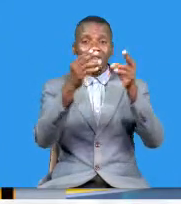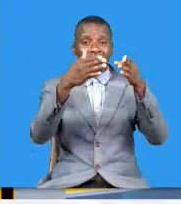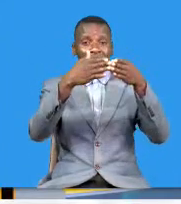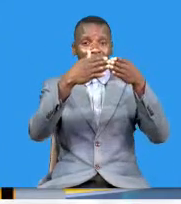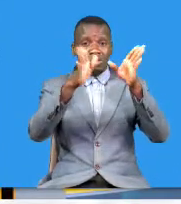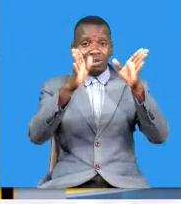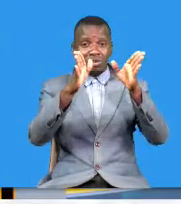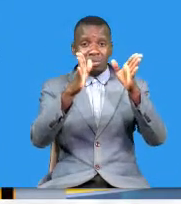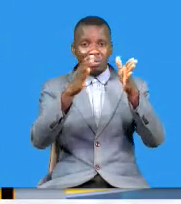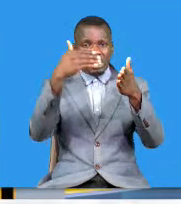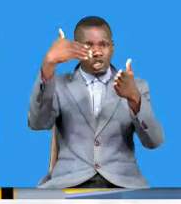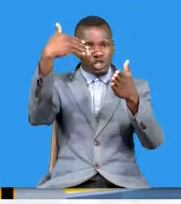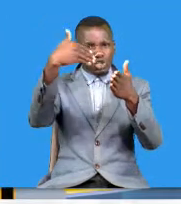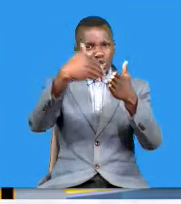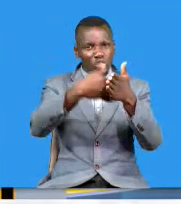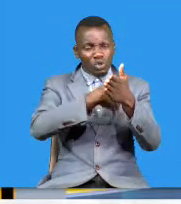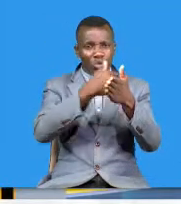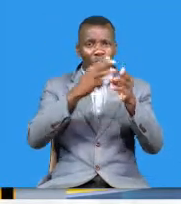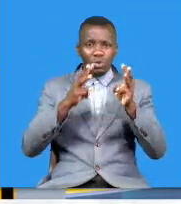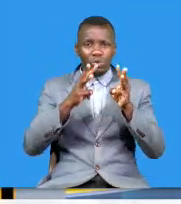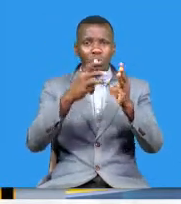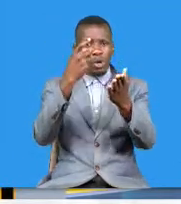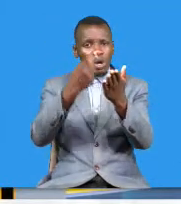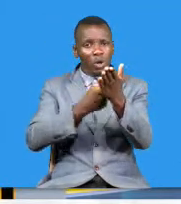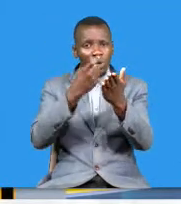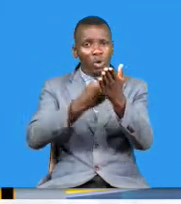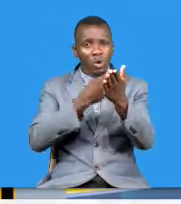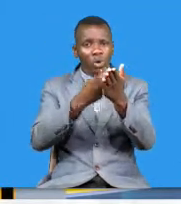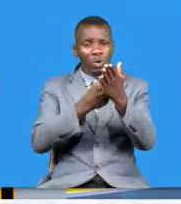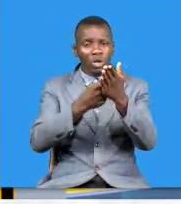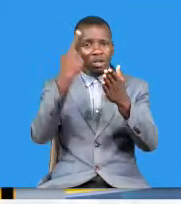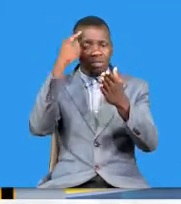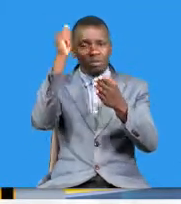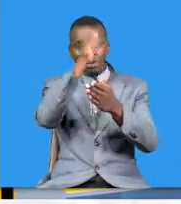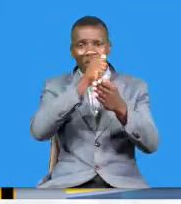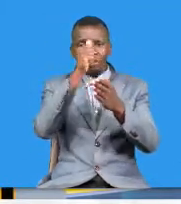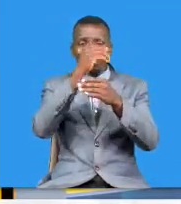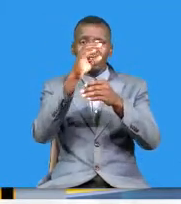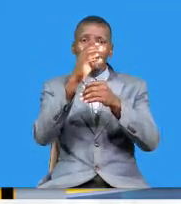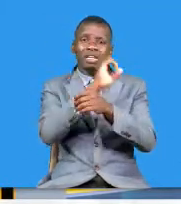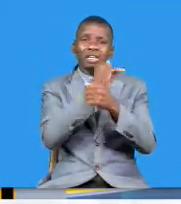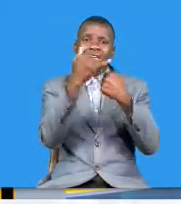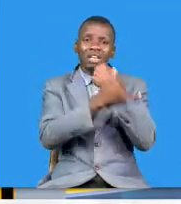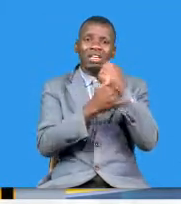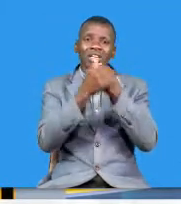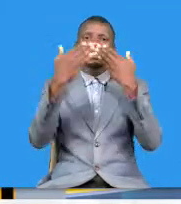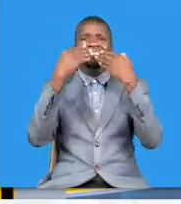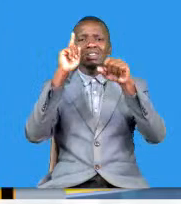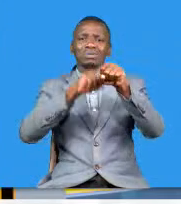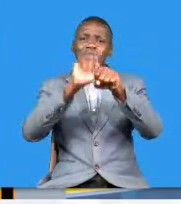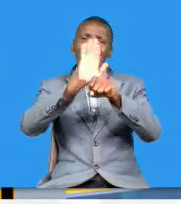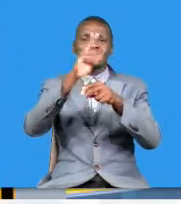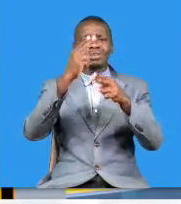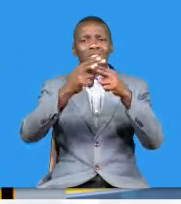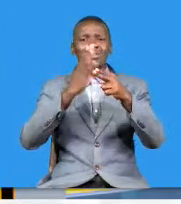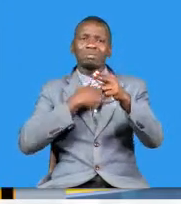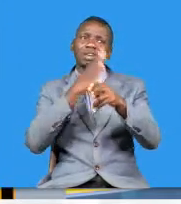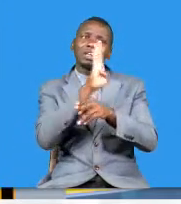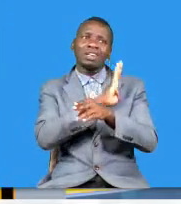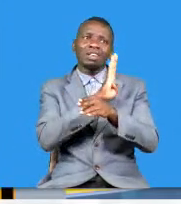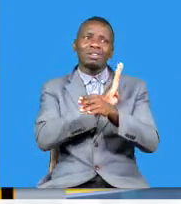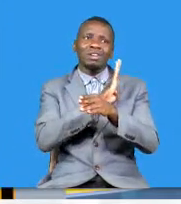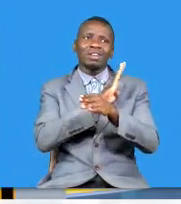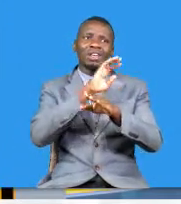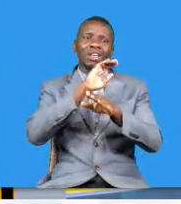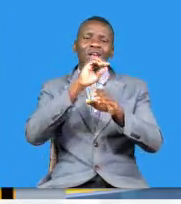modern cooking facility for African countries. Thank you so much for your time. I'm Bright Sinkozi. On behalf of the